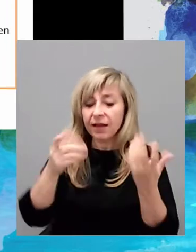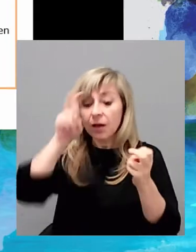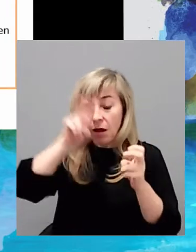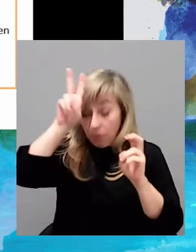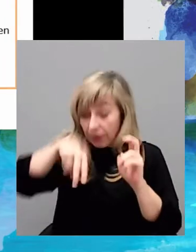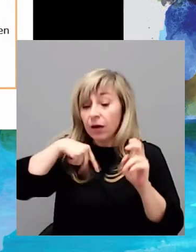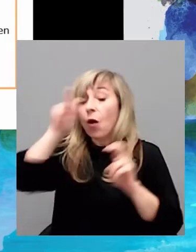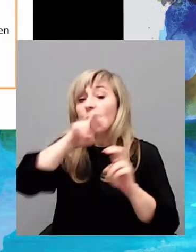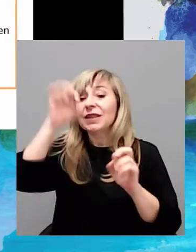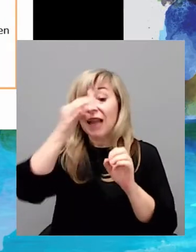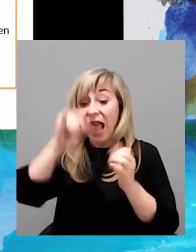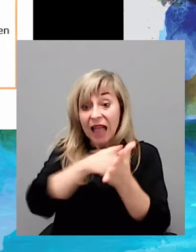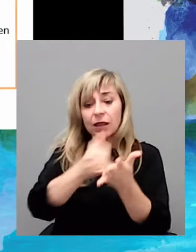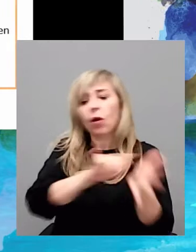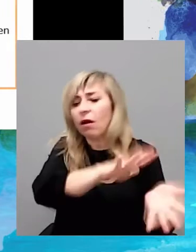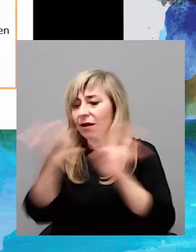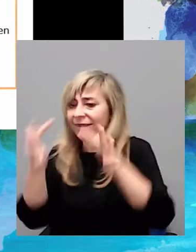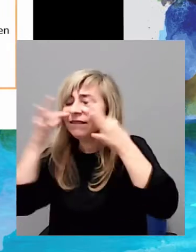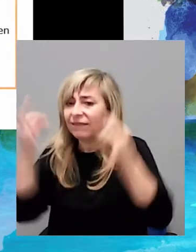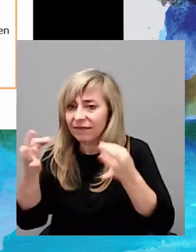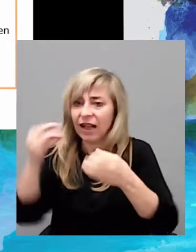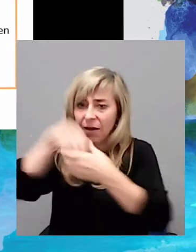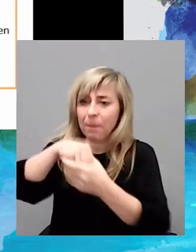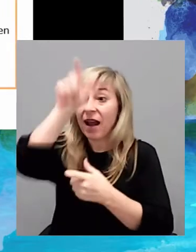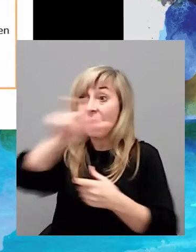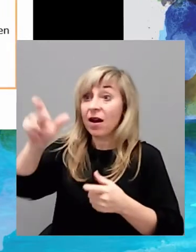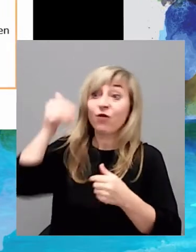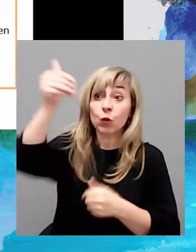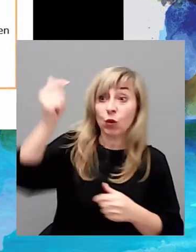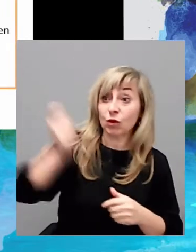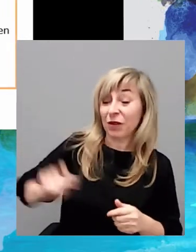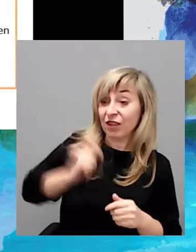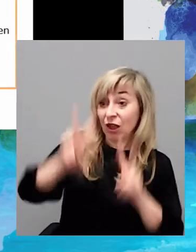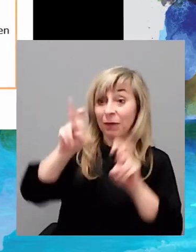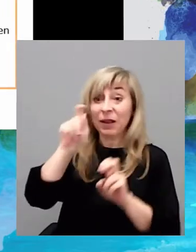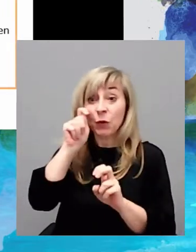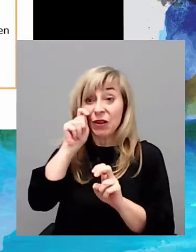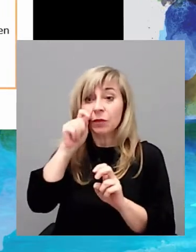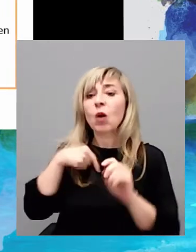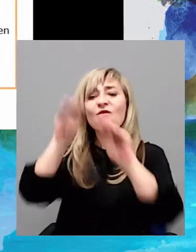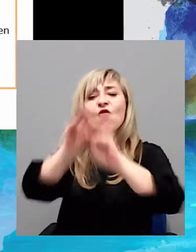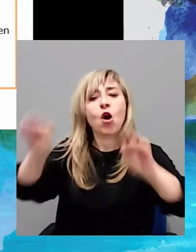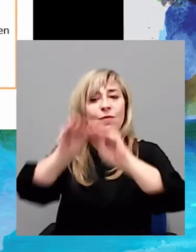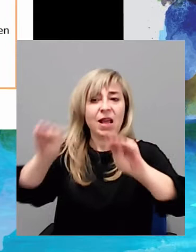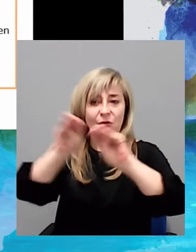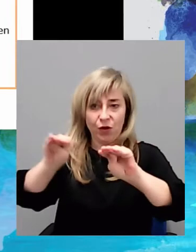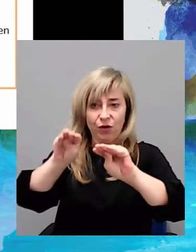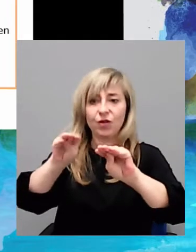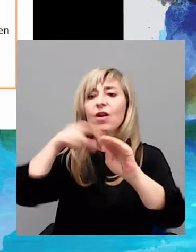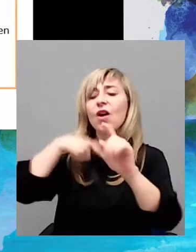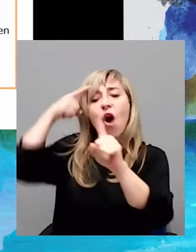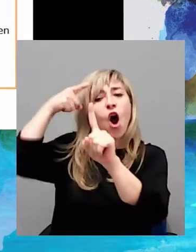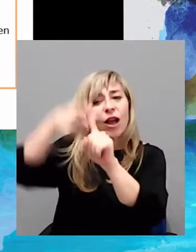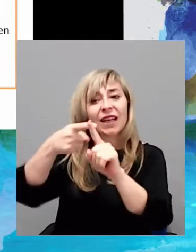is to implement this course for the training of professionals to be able